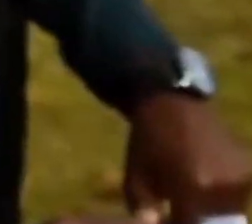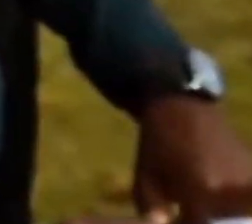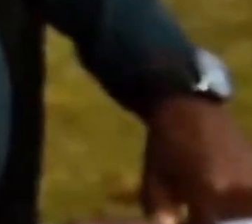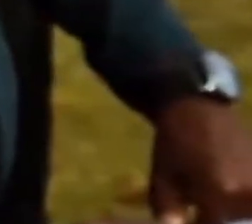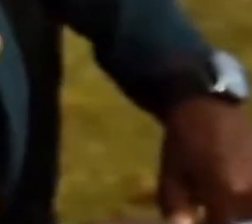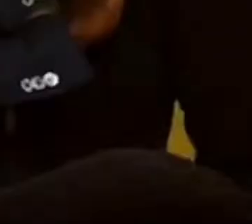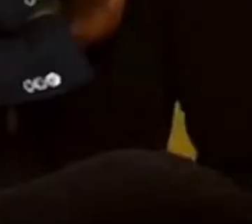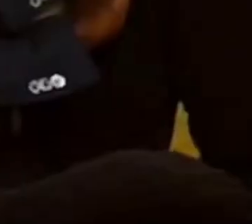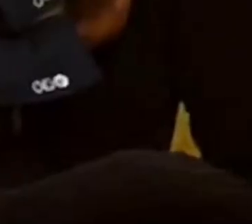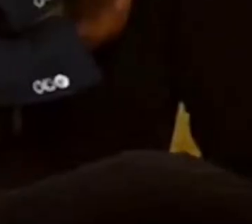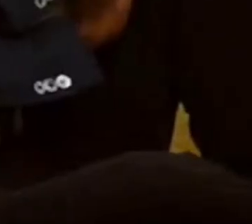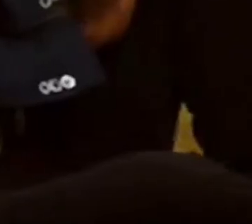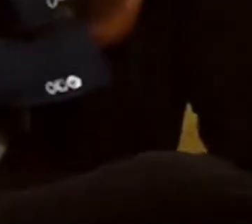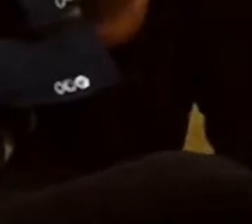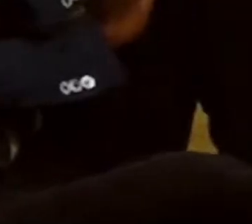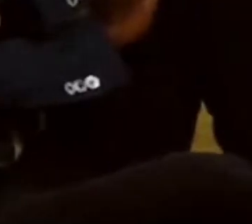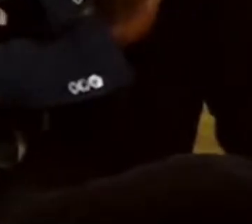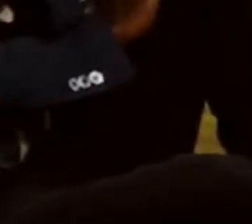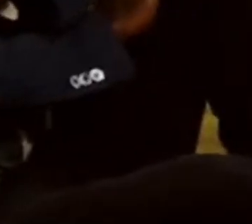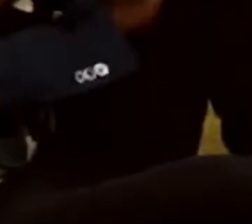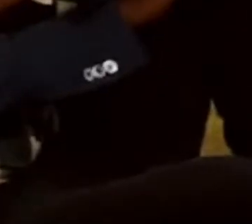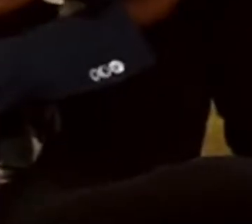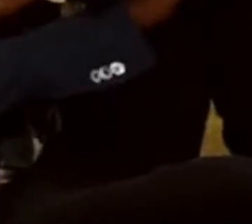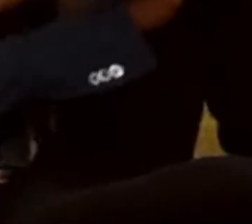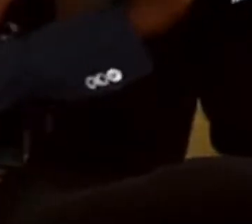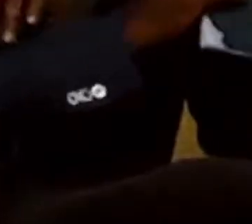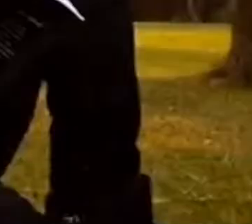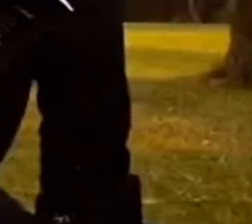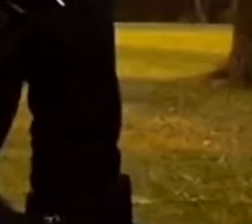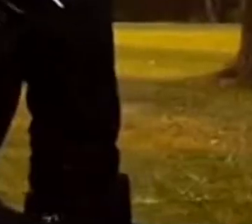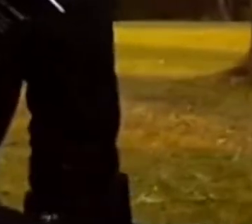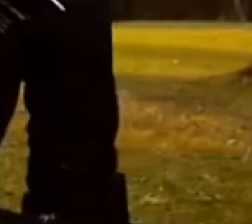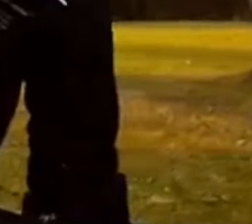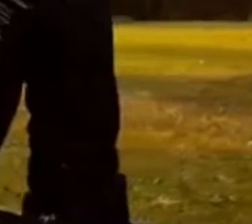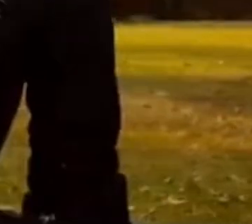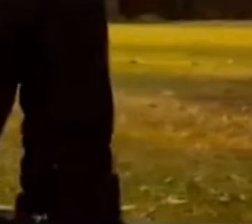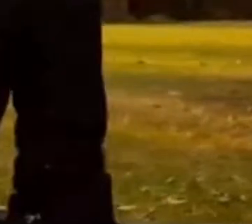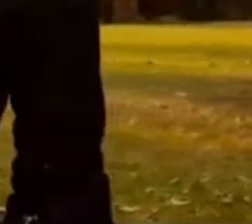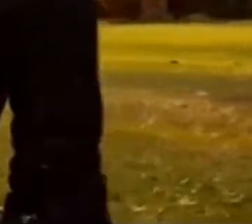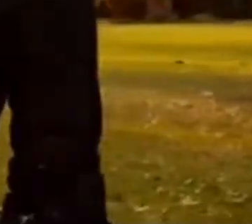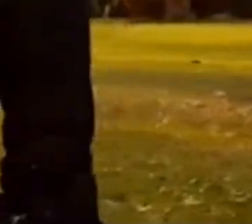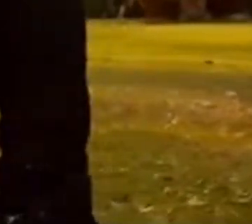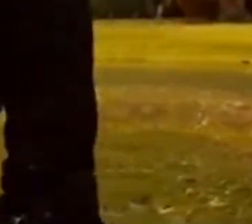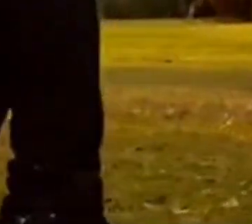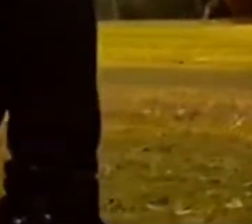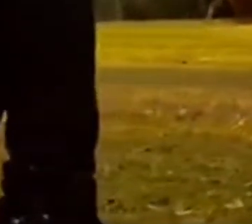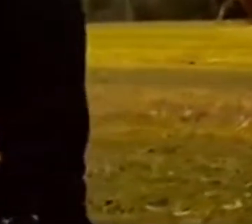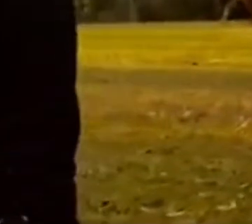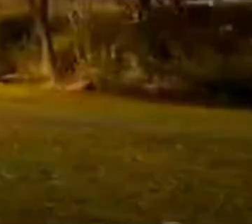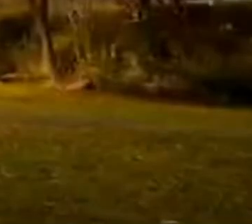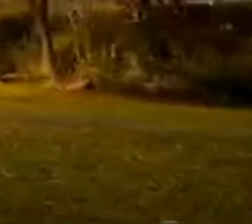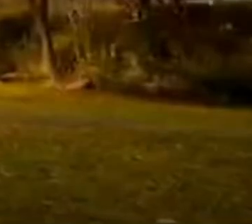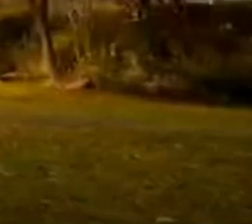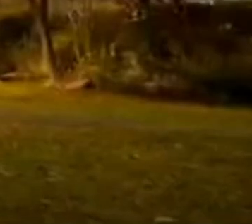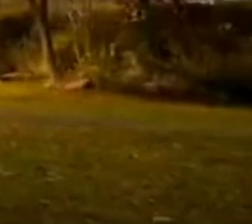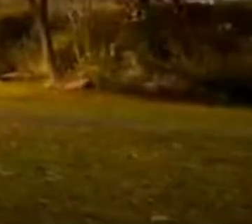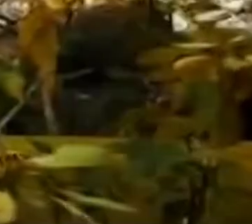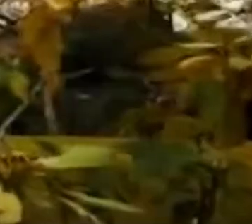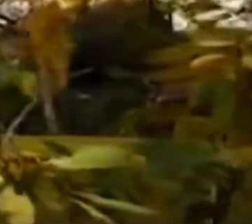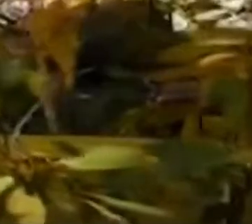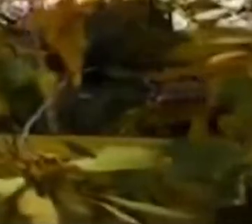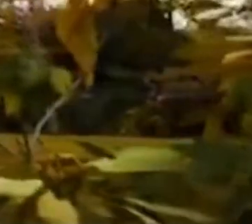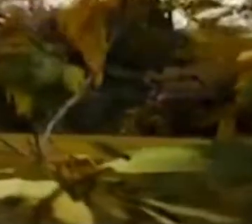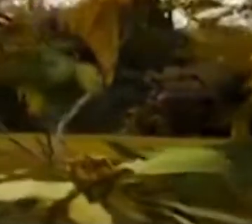bankers for the money, but they don't see importance cause of the hand-to-mouth runnings. So plan for yours better, chile. Hope the black chinja zako kazi